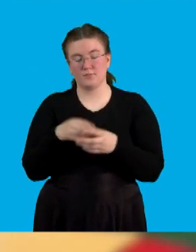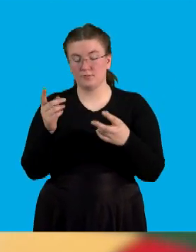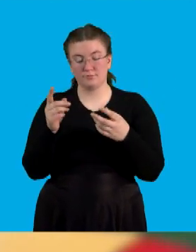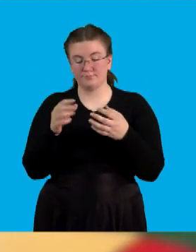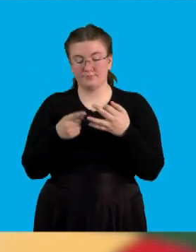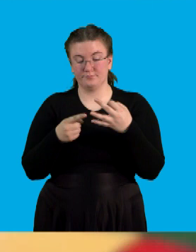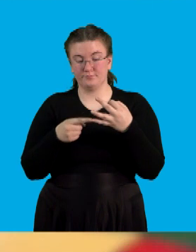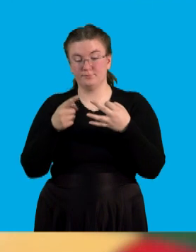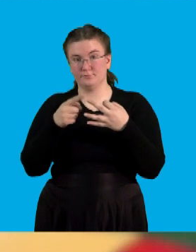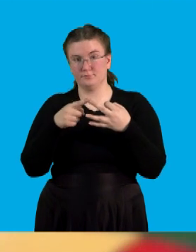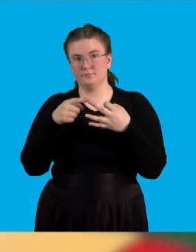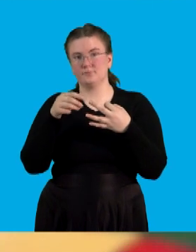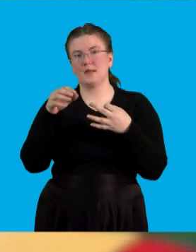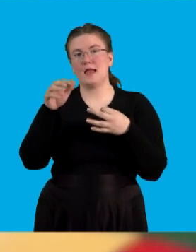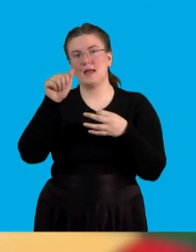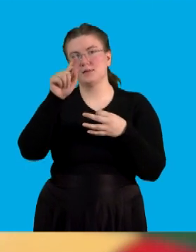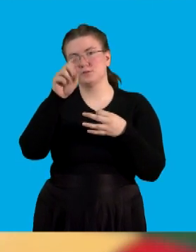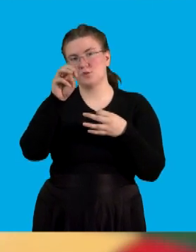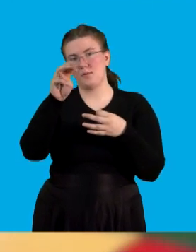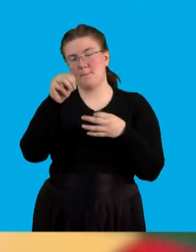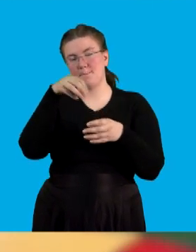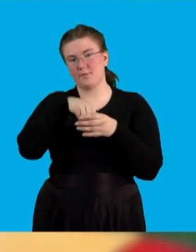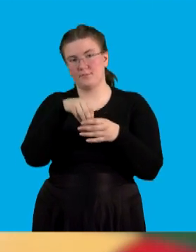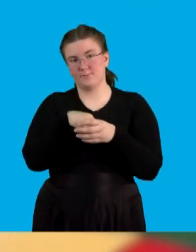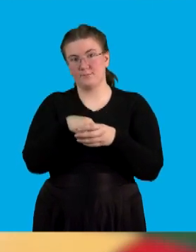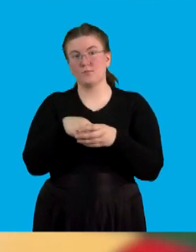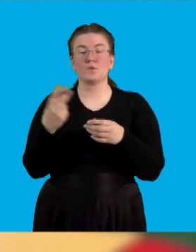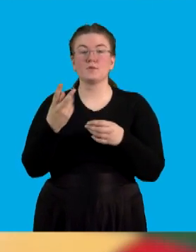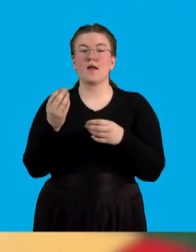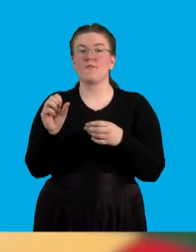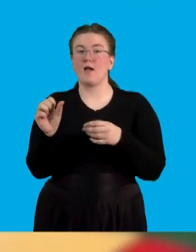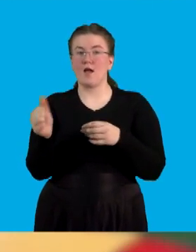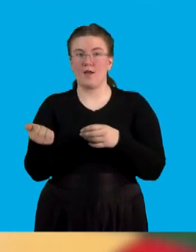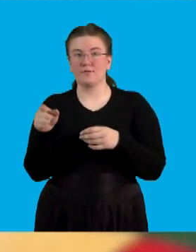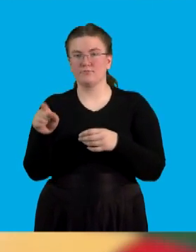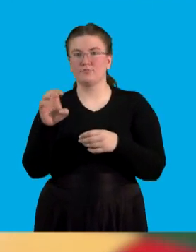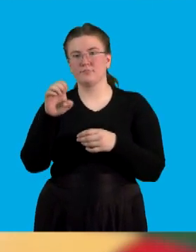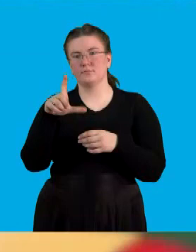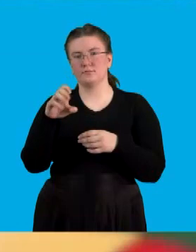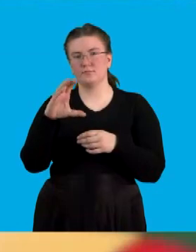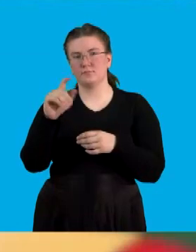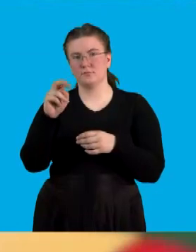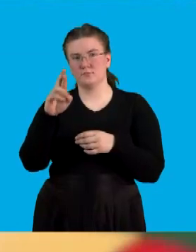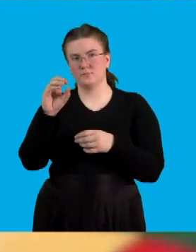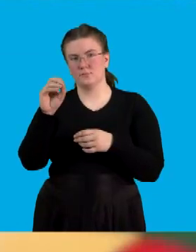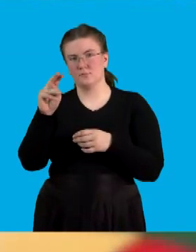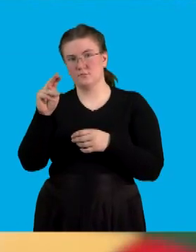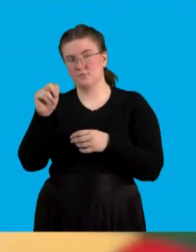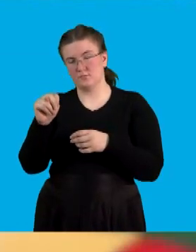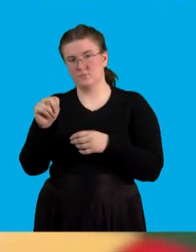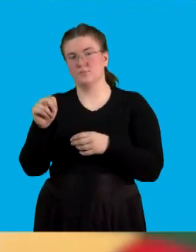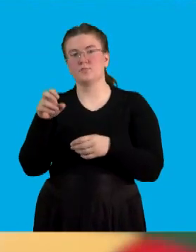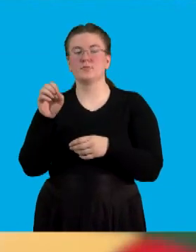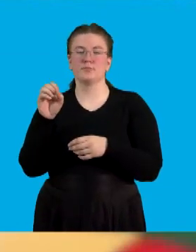mass of an atom, rather. And then we also have another particle, the subatomic particle, known as an electron, that is now